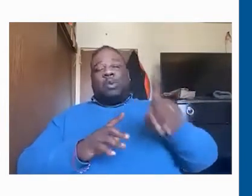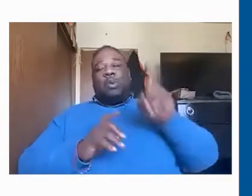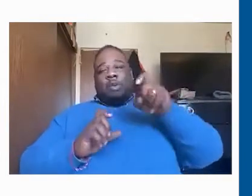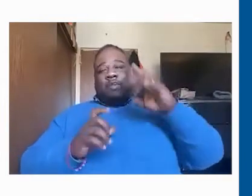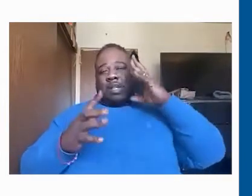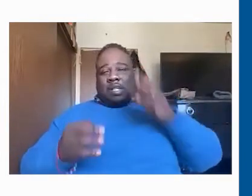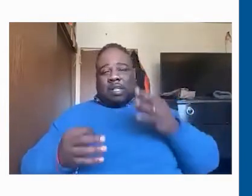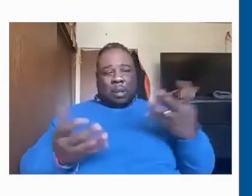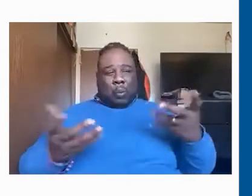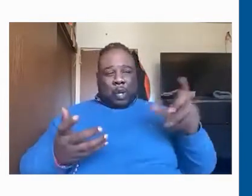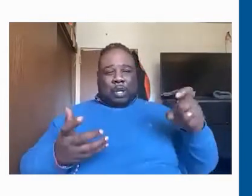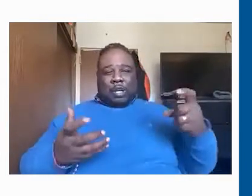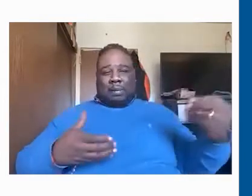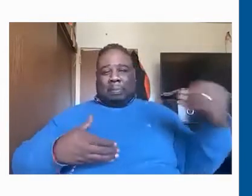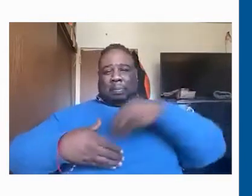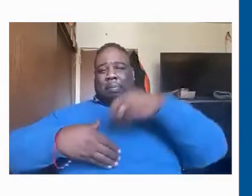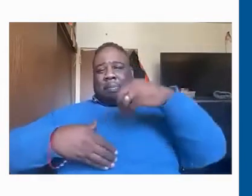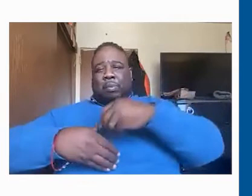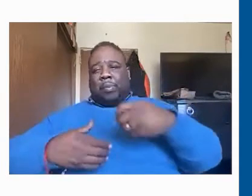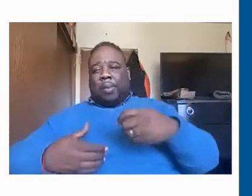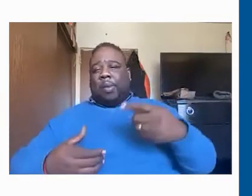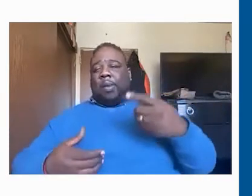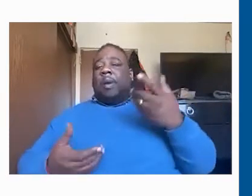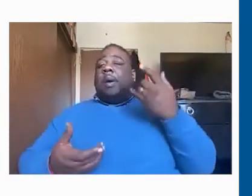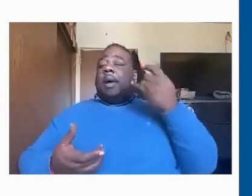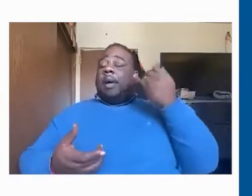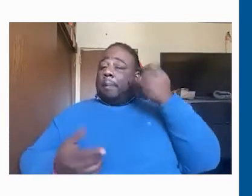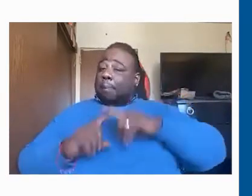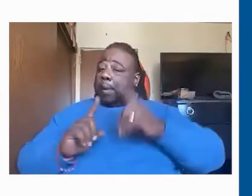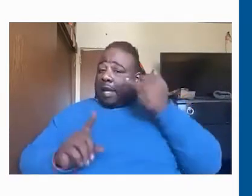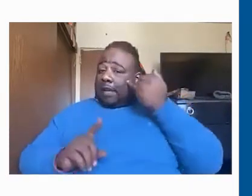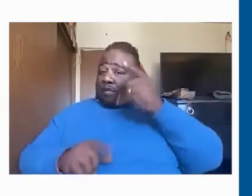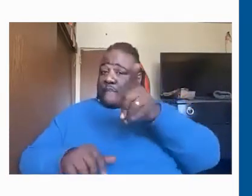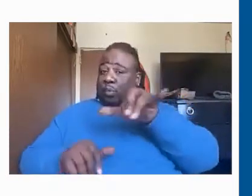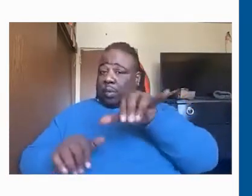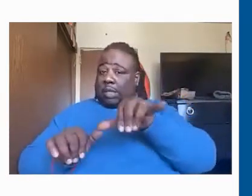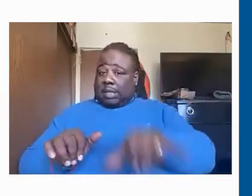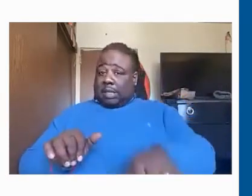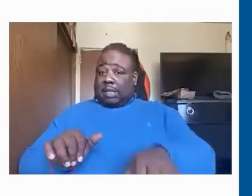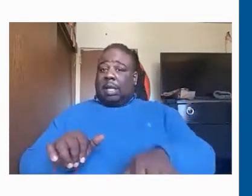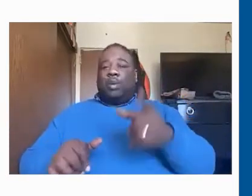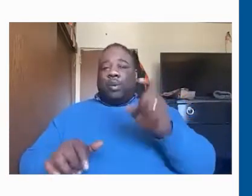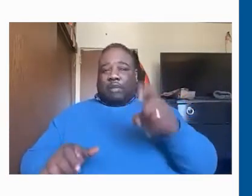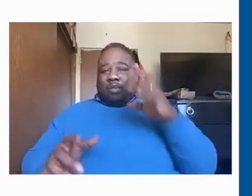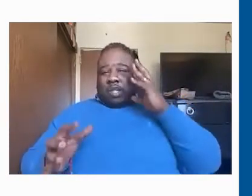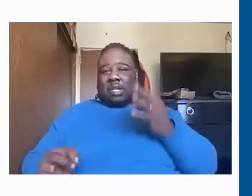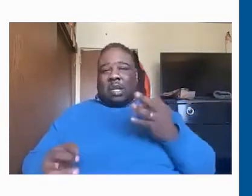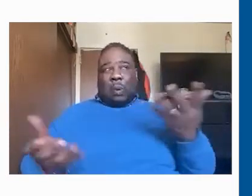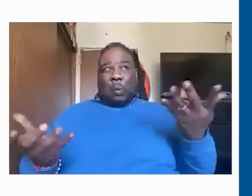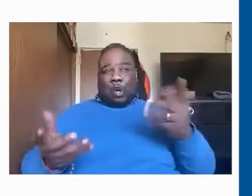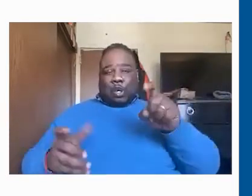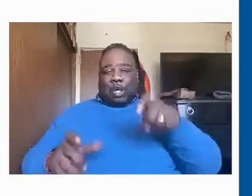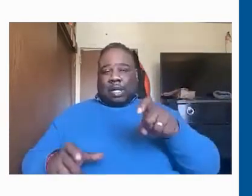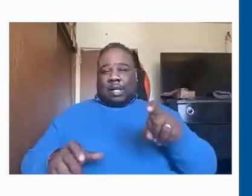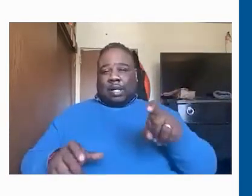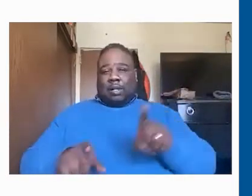in place? So the two means of having supplies again are a go bag, which is a go bag,